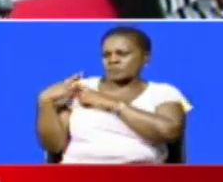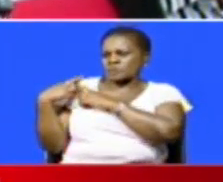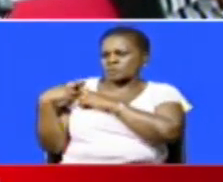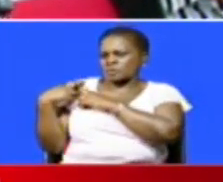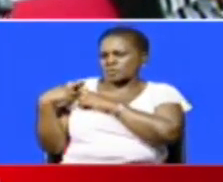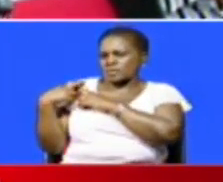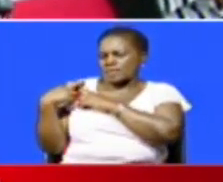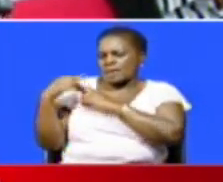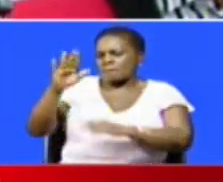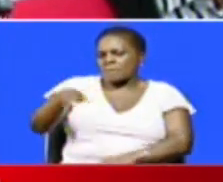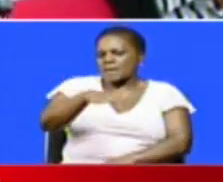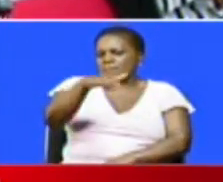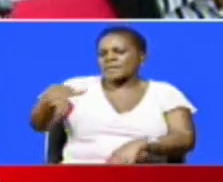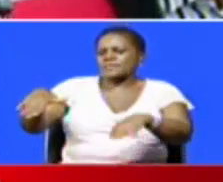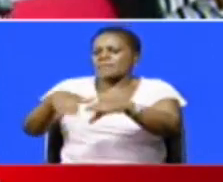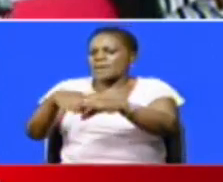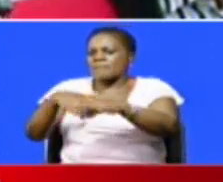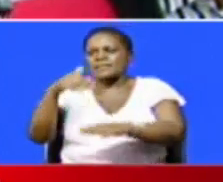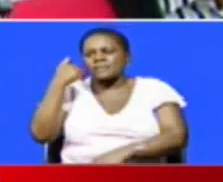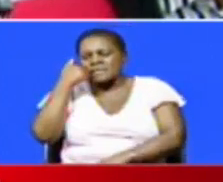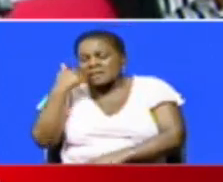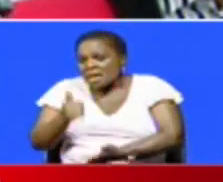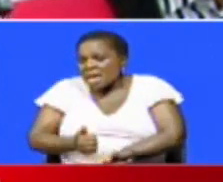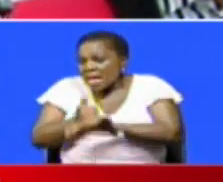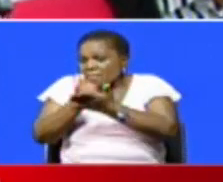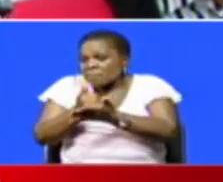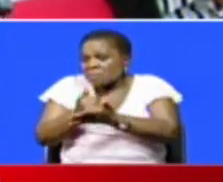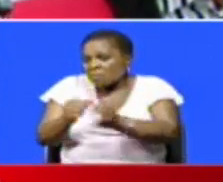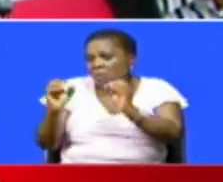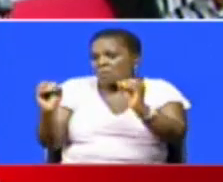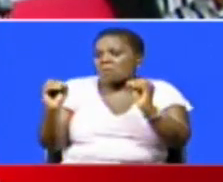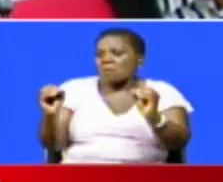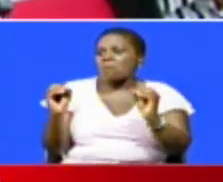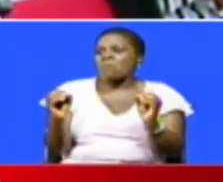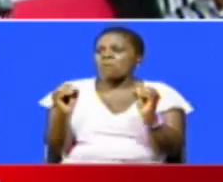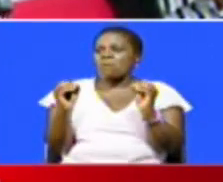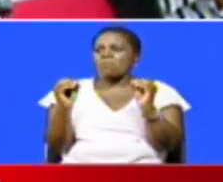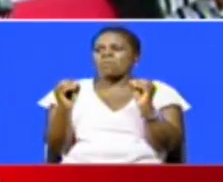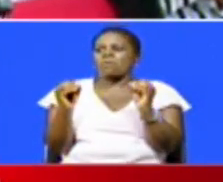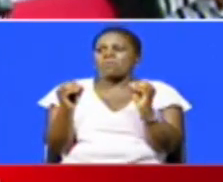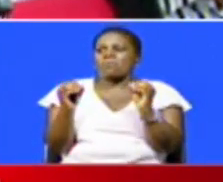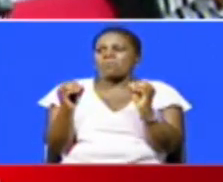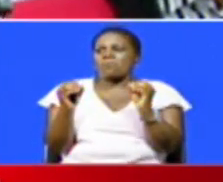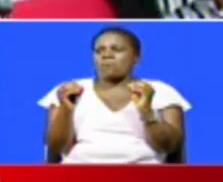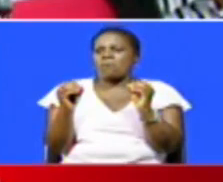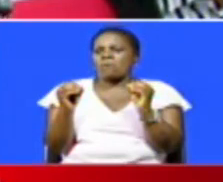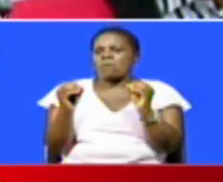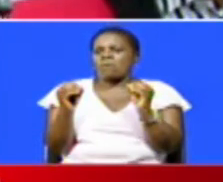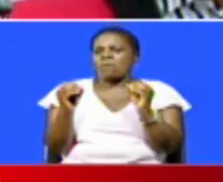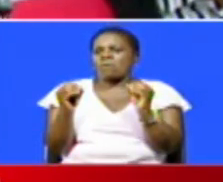The numbers of parliamentarians who have turned positive is not going to help you not turn positive. Whether you are